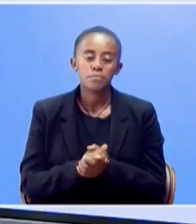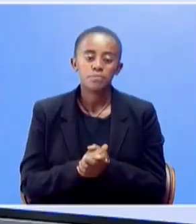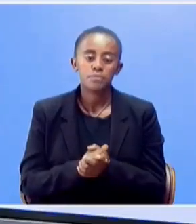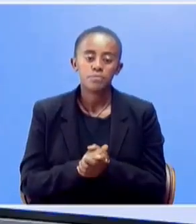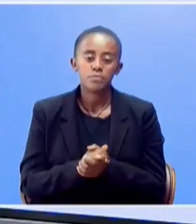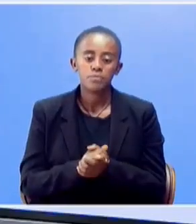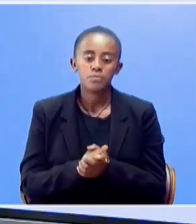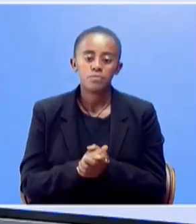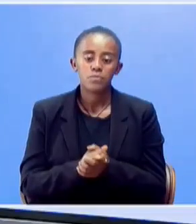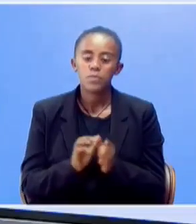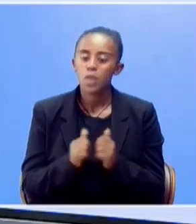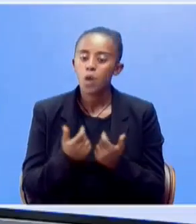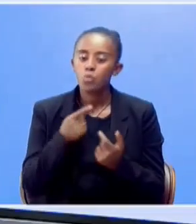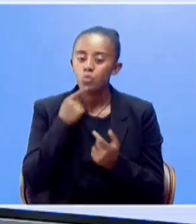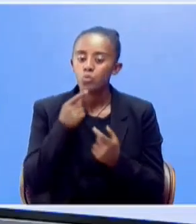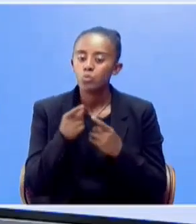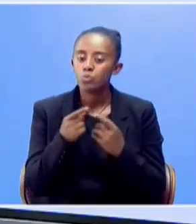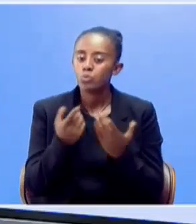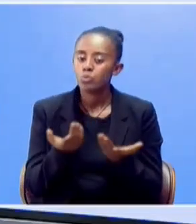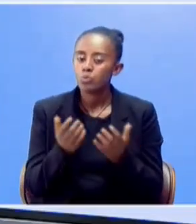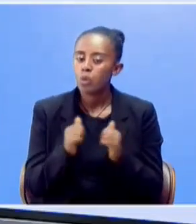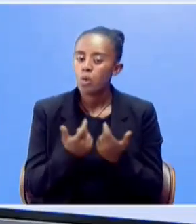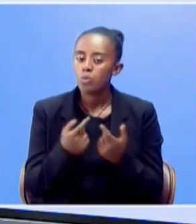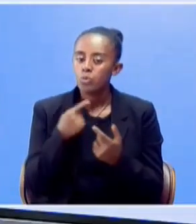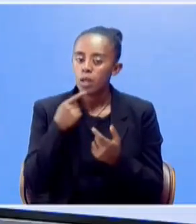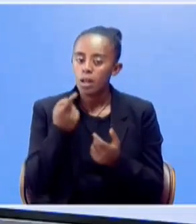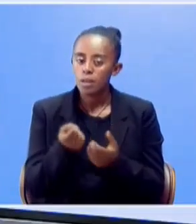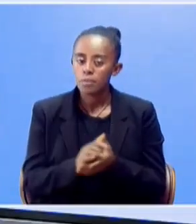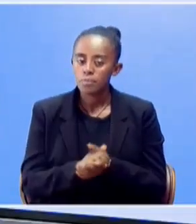How do you tell? How do you tell?